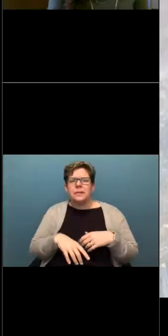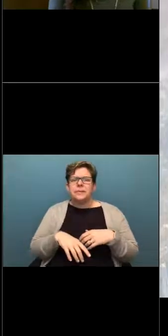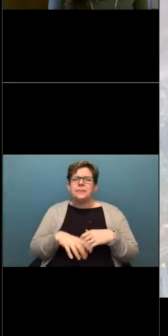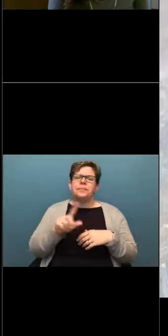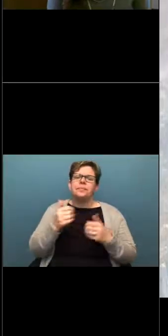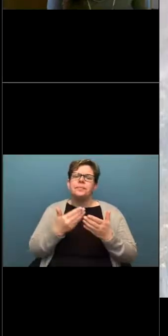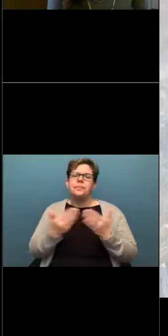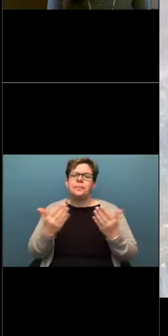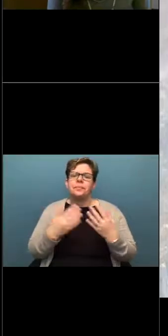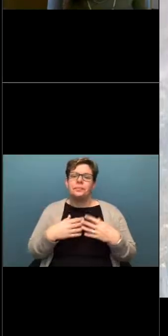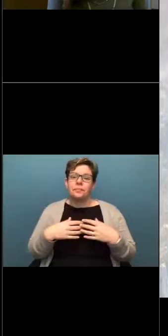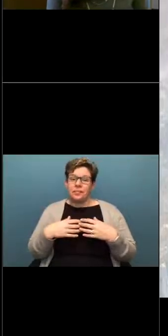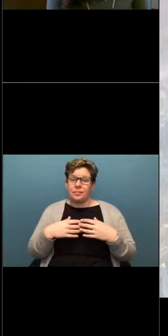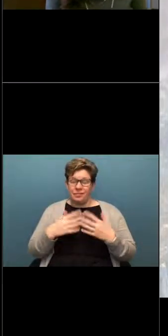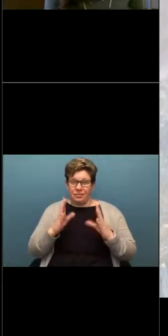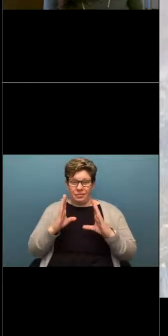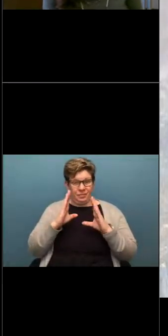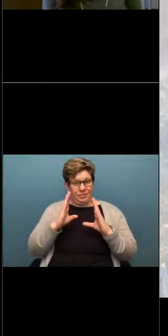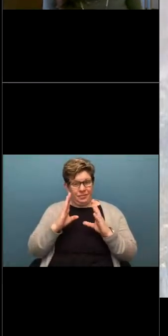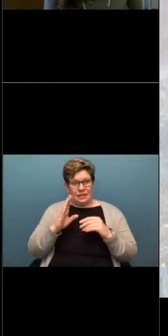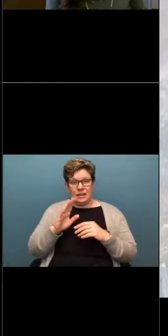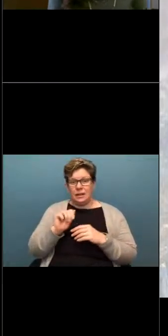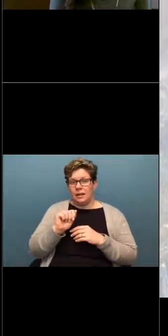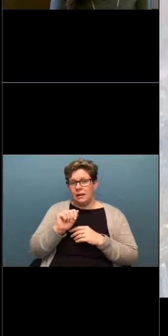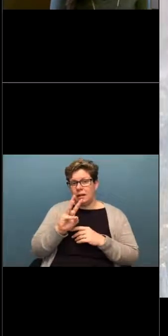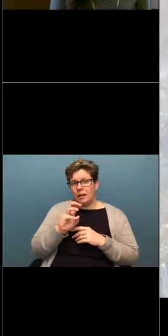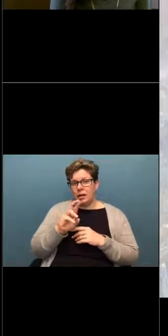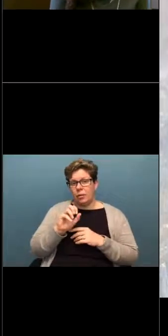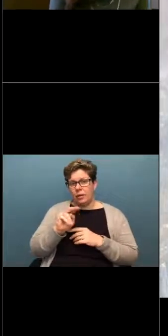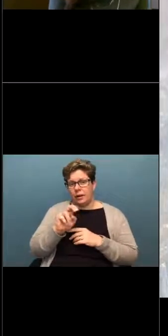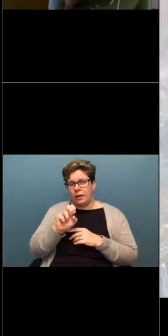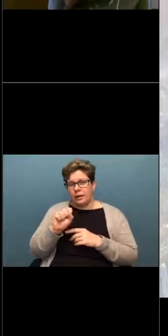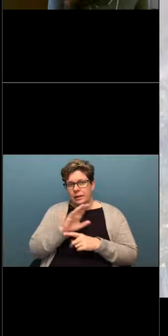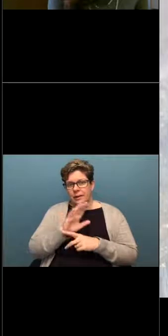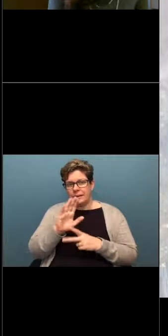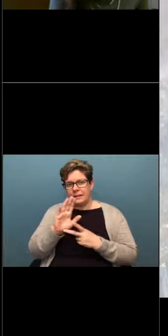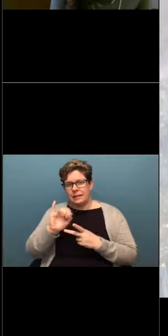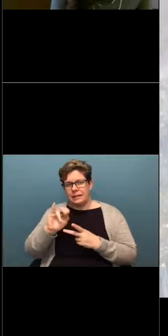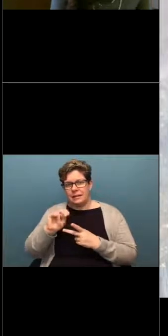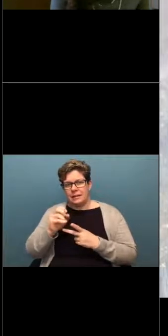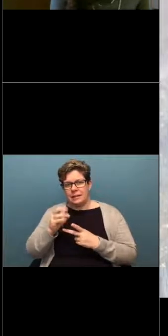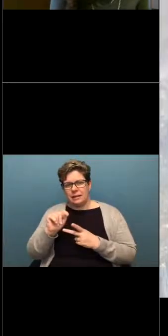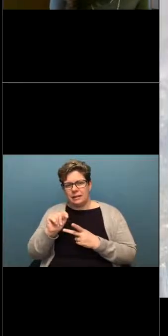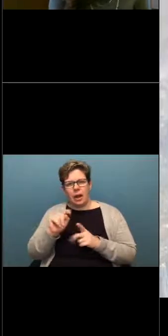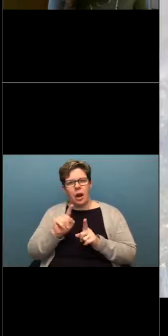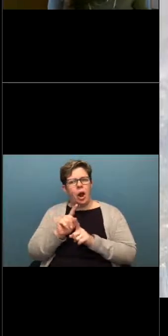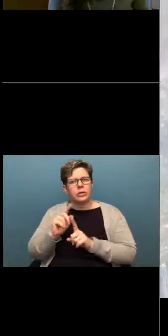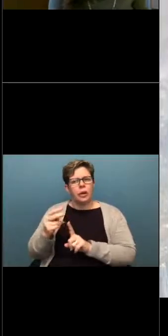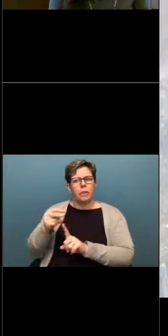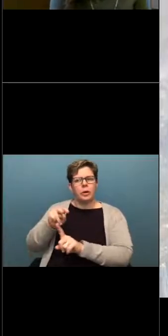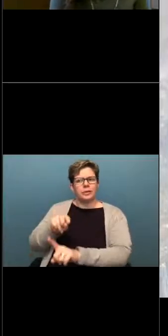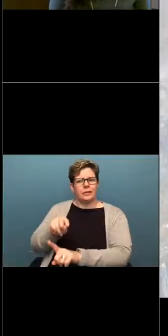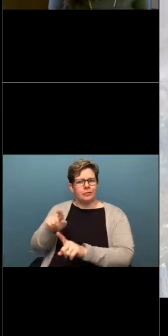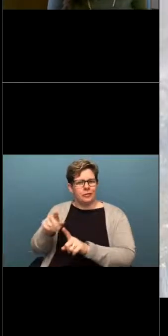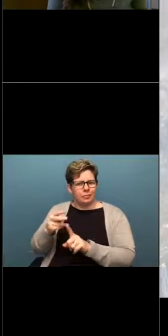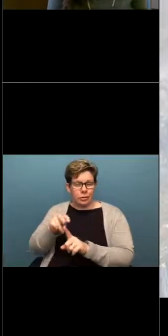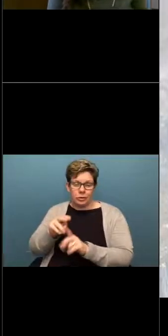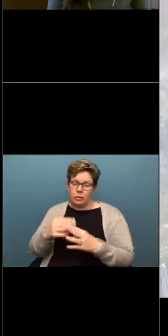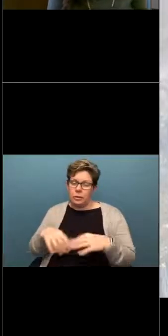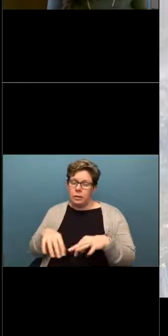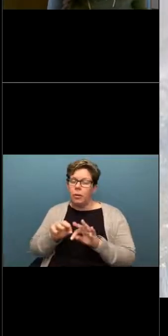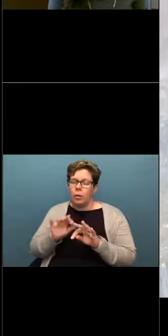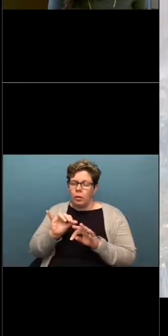thing to talk about is awareness and insight. And I really want to talk about perceptions because I think that's really important. And that's